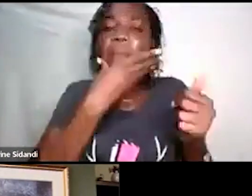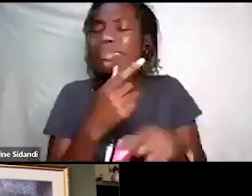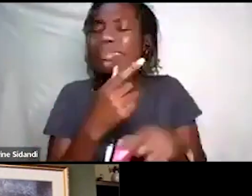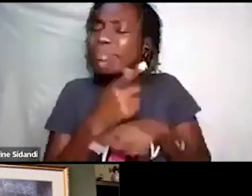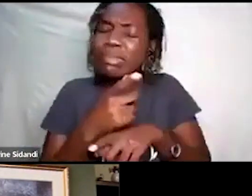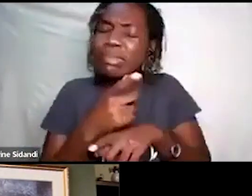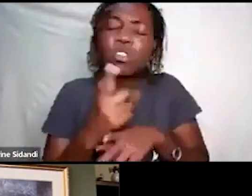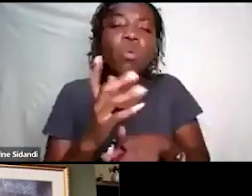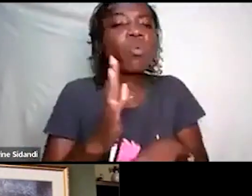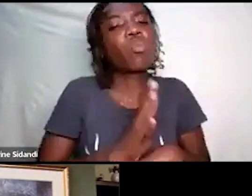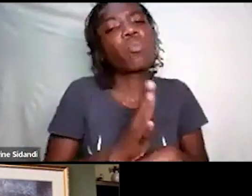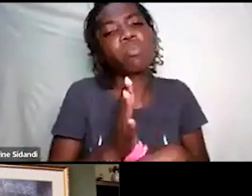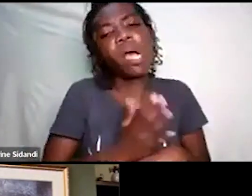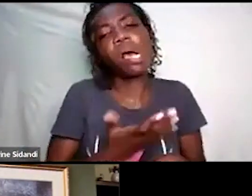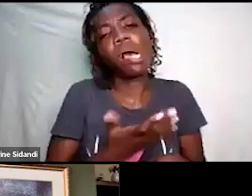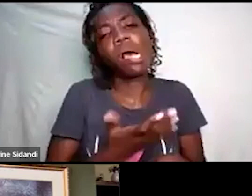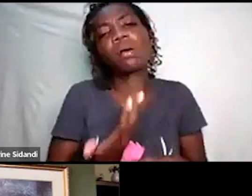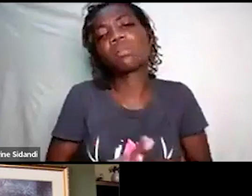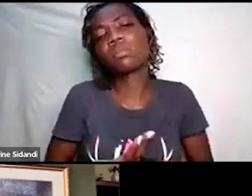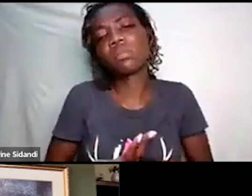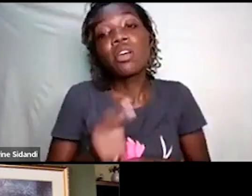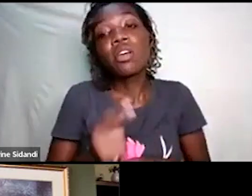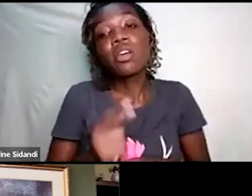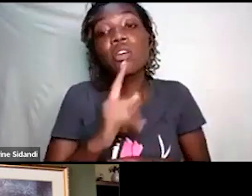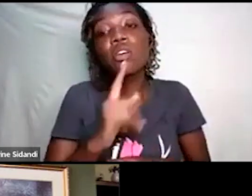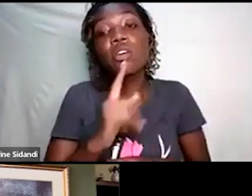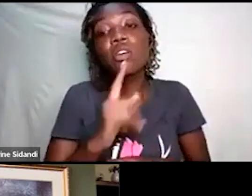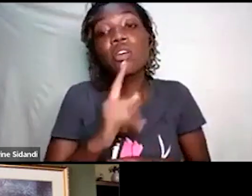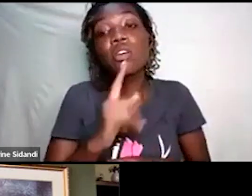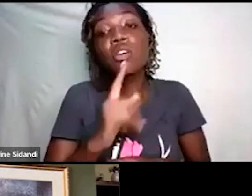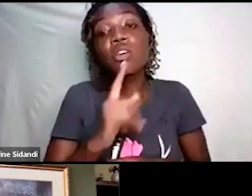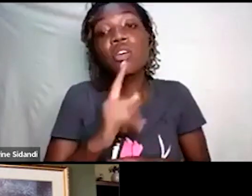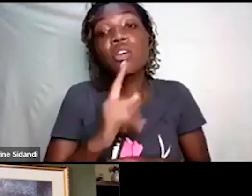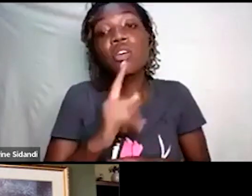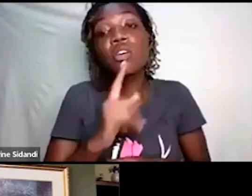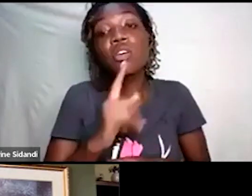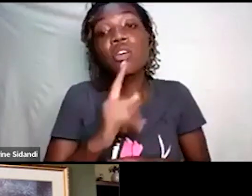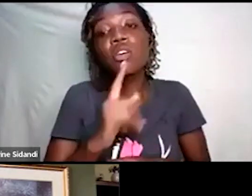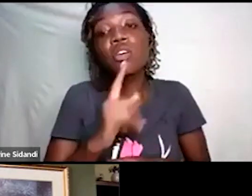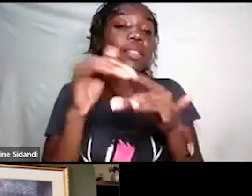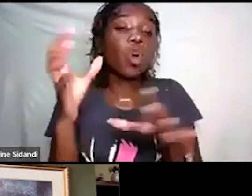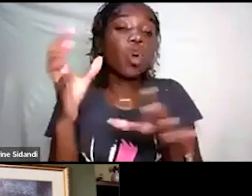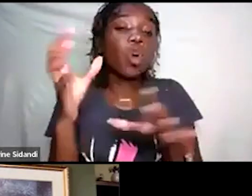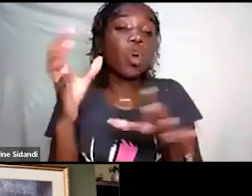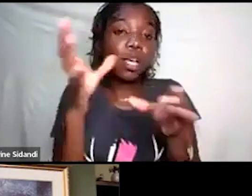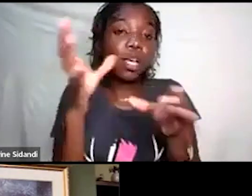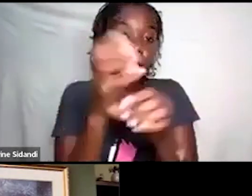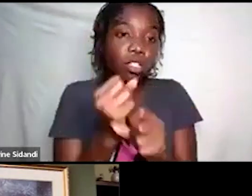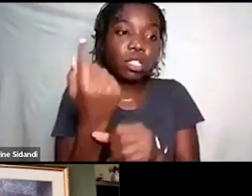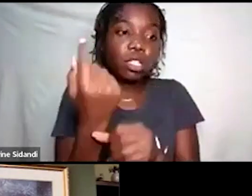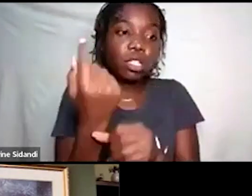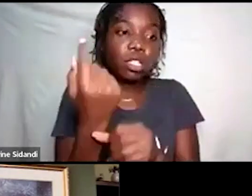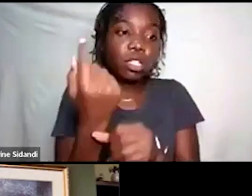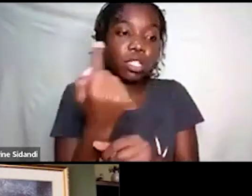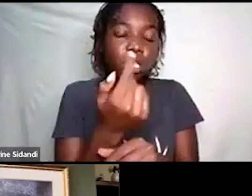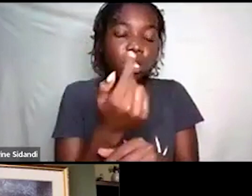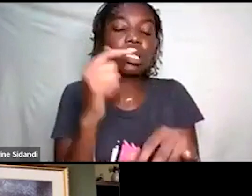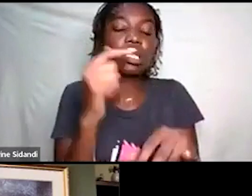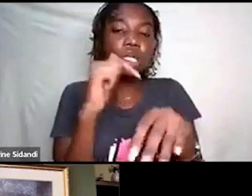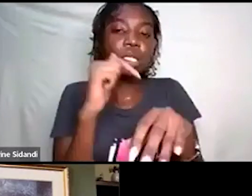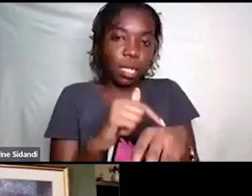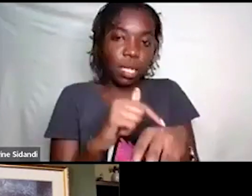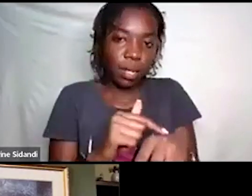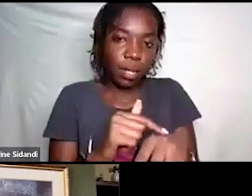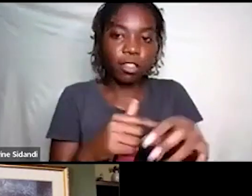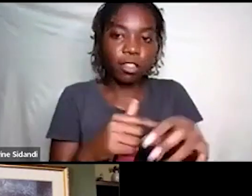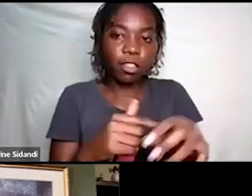these marriages happens in that organization, each time they fight, you have to come in. There is a sexual harassment, so